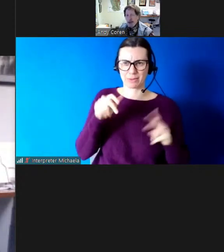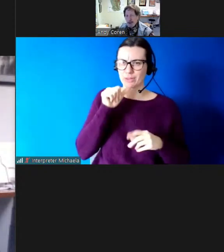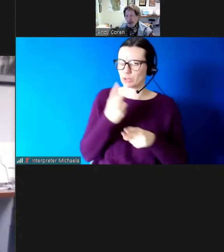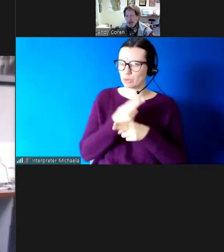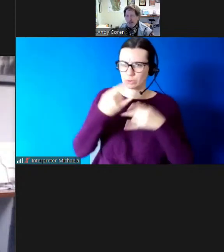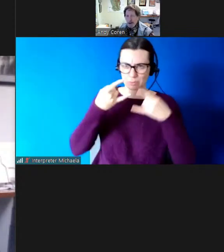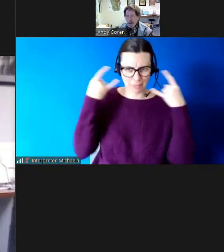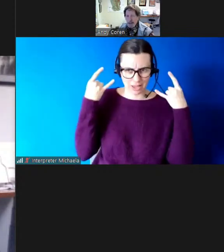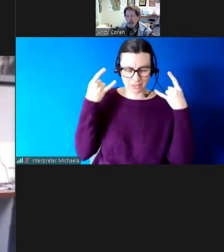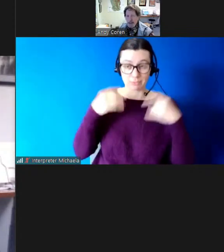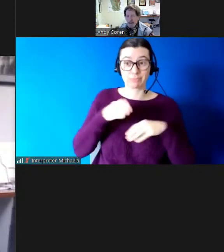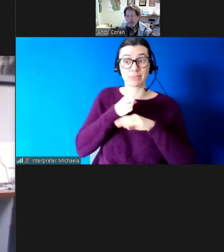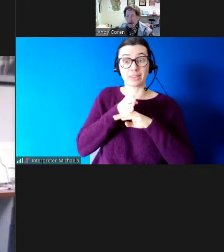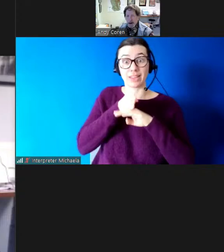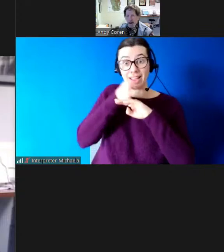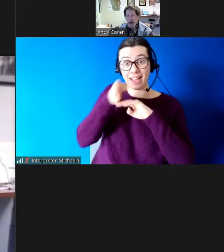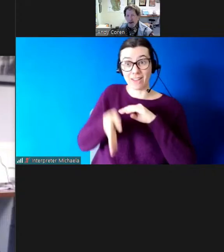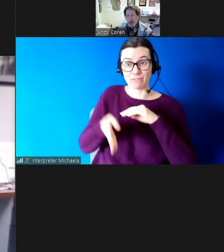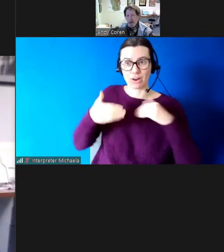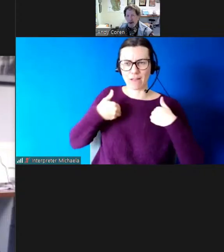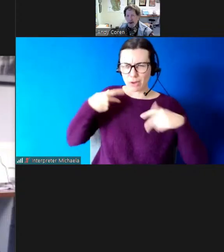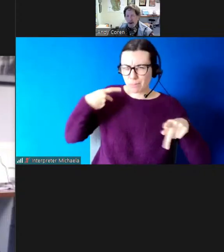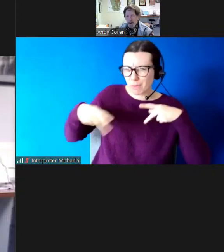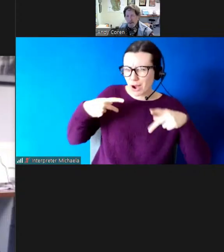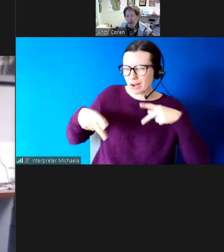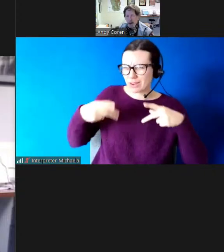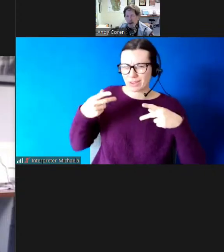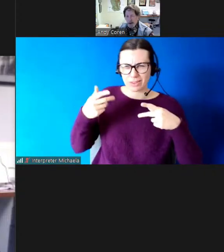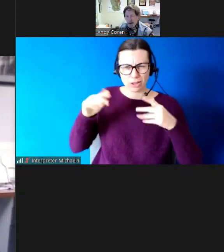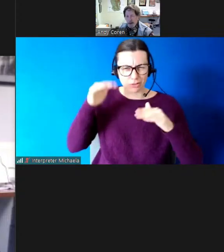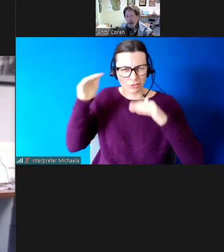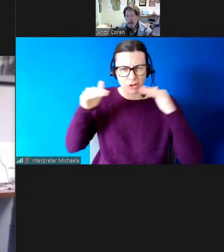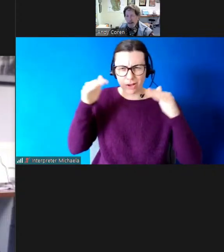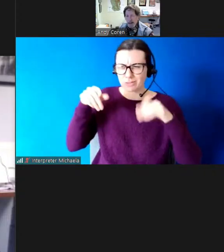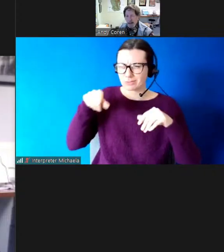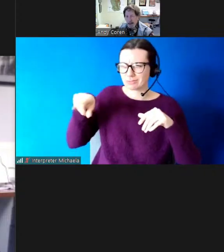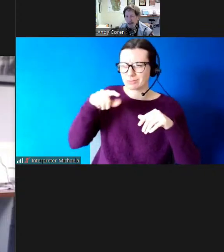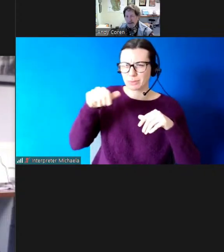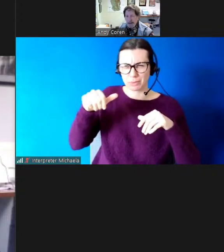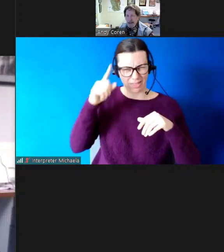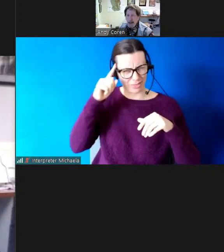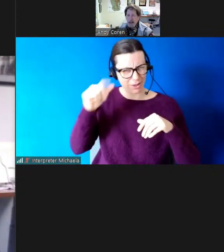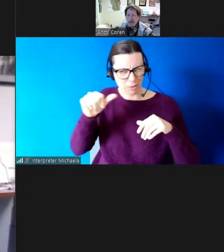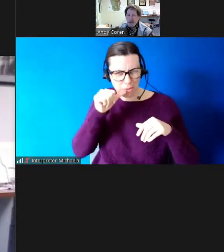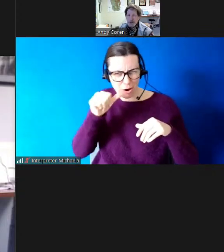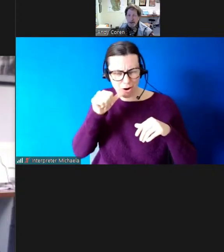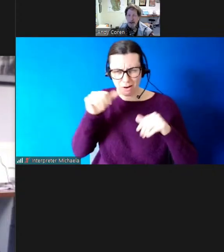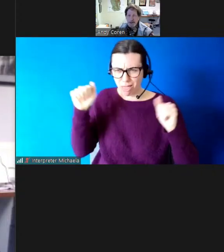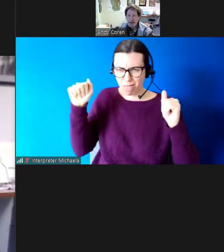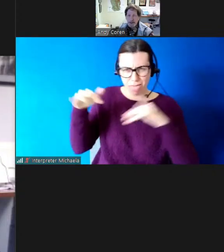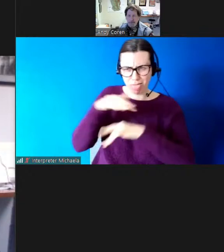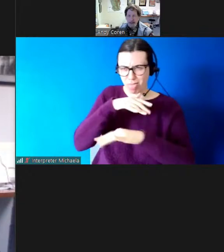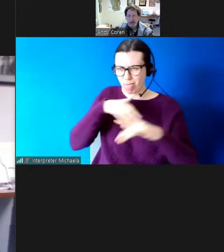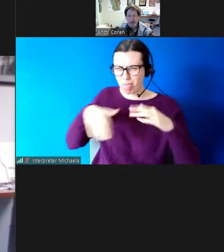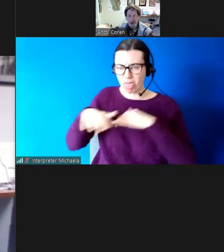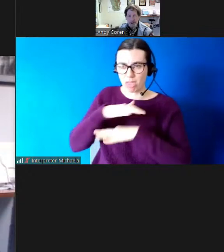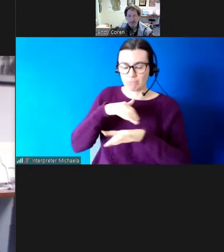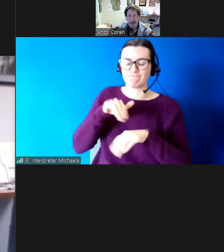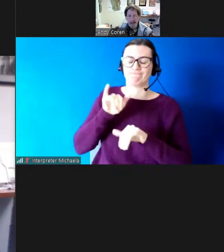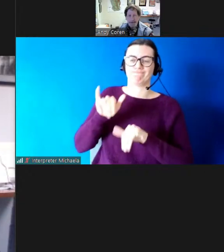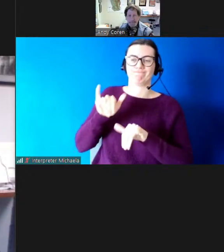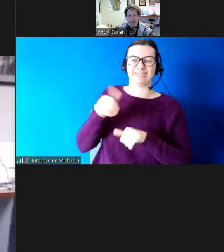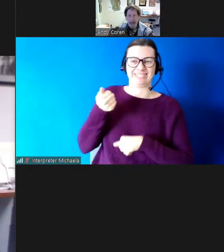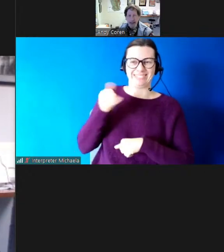was an adult party, I think at a bar, where we got 19 antigen positive test